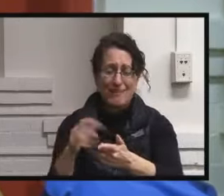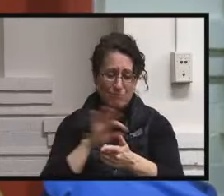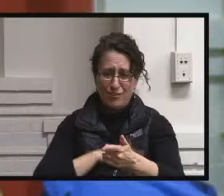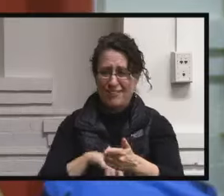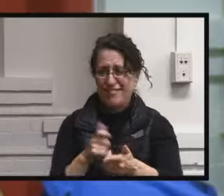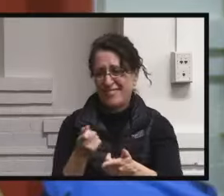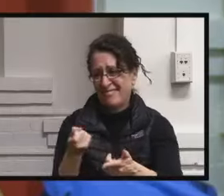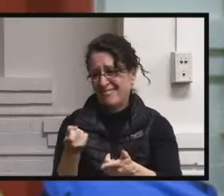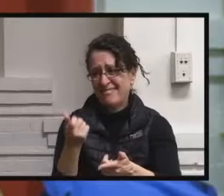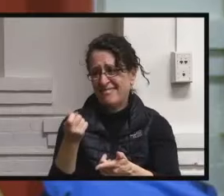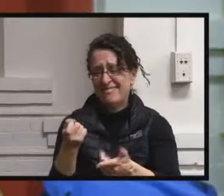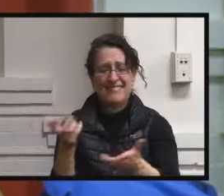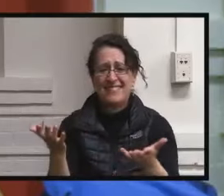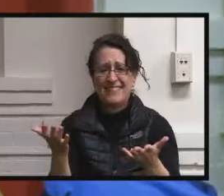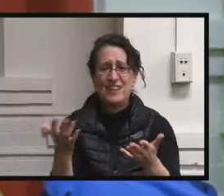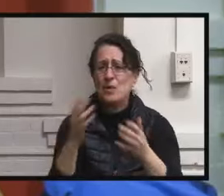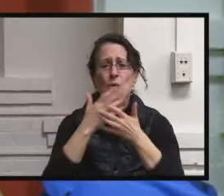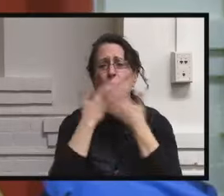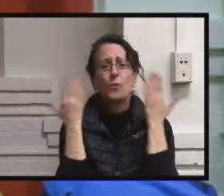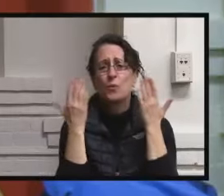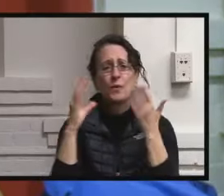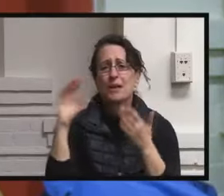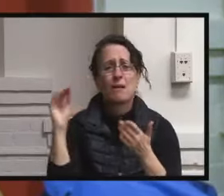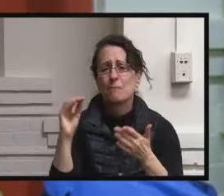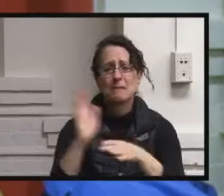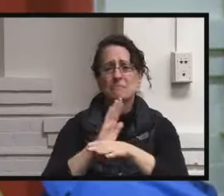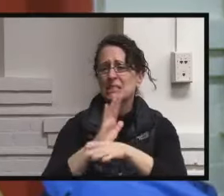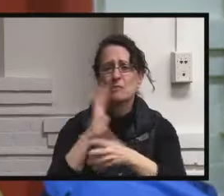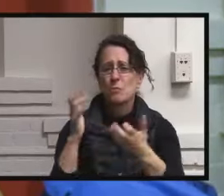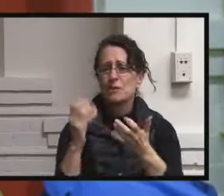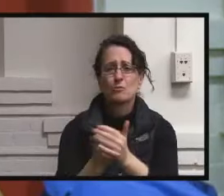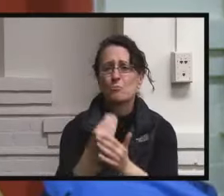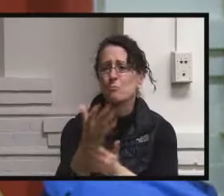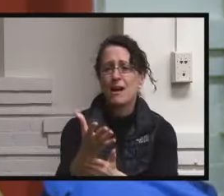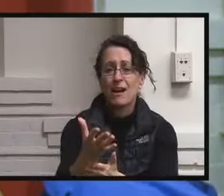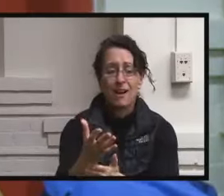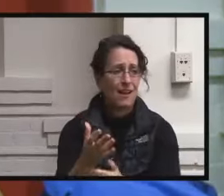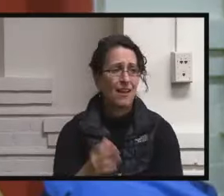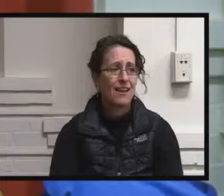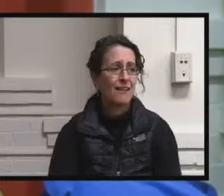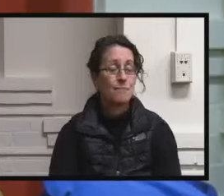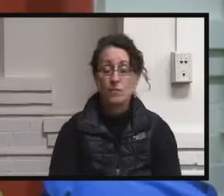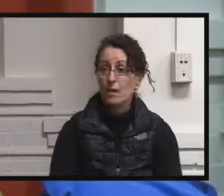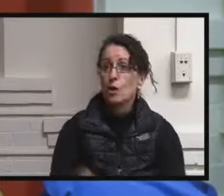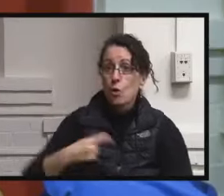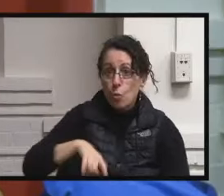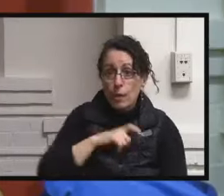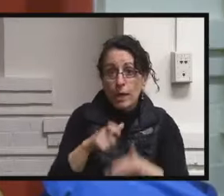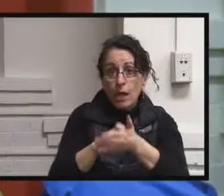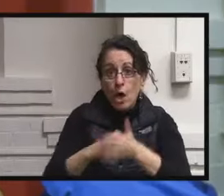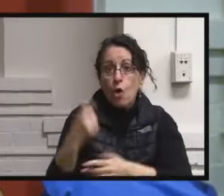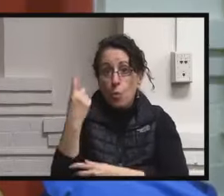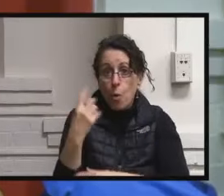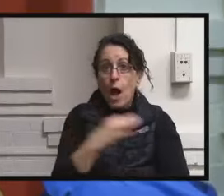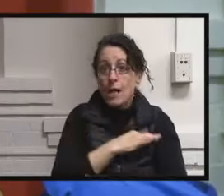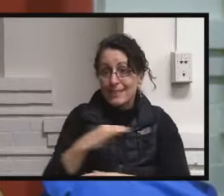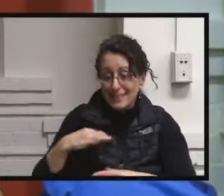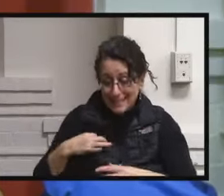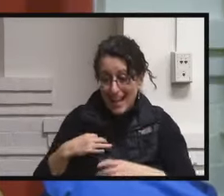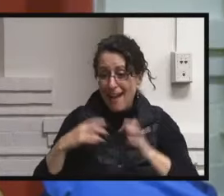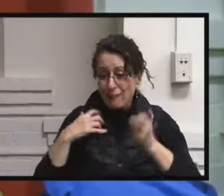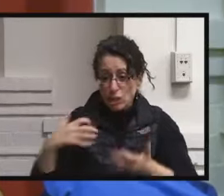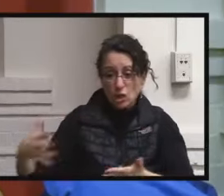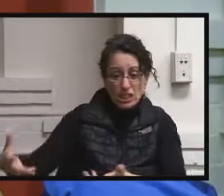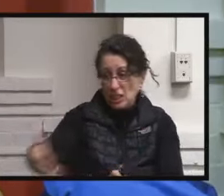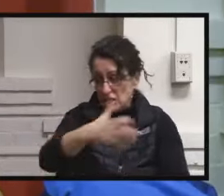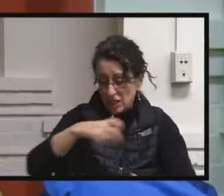There's no market for it. We lose a lot. It costs us probably one person a year to be able to handle that material,